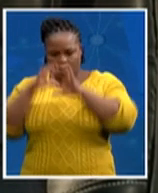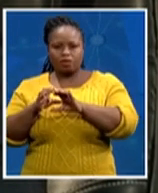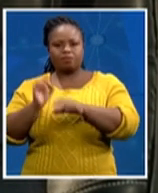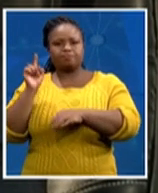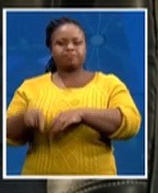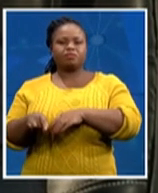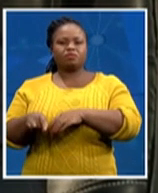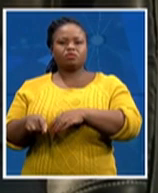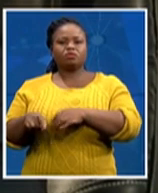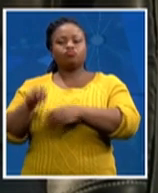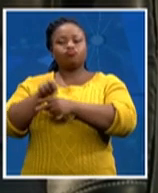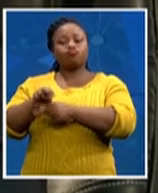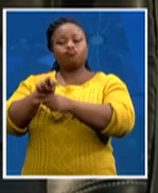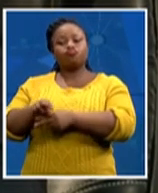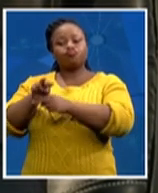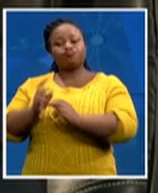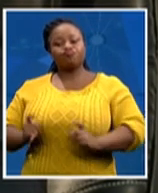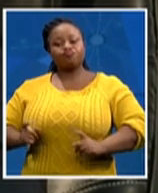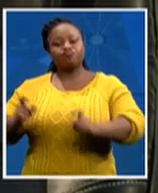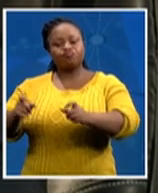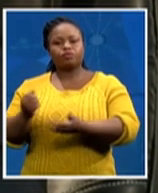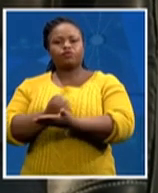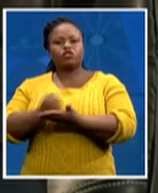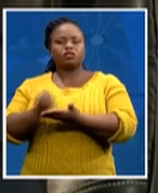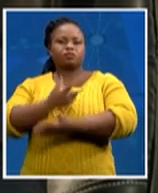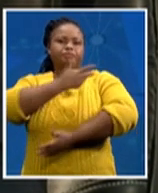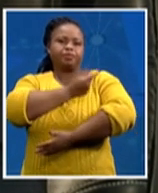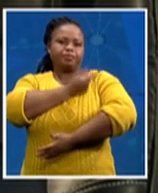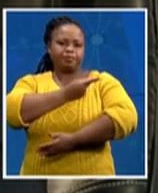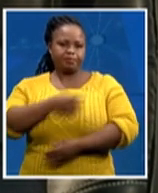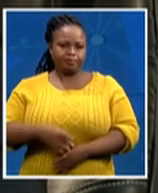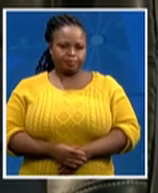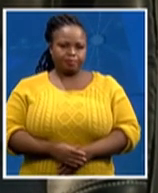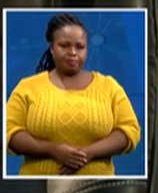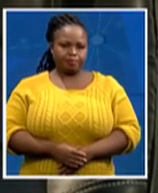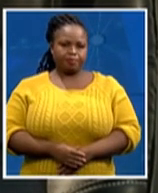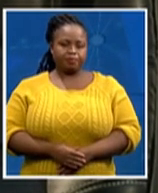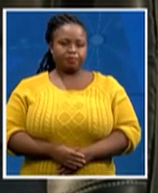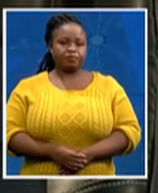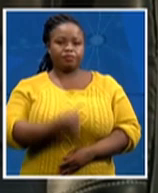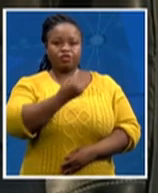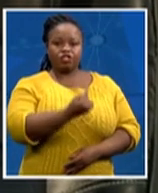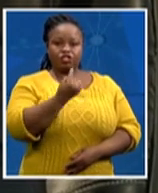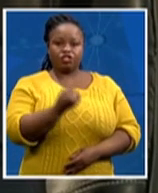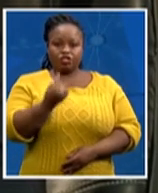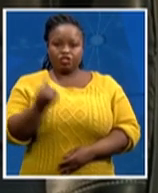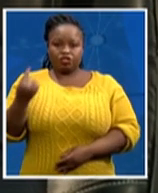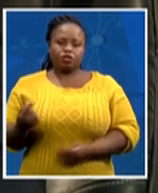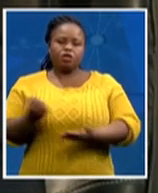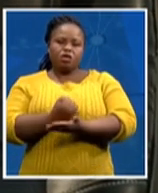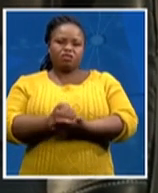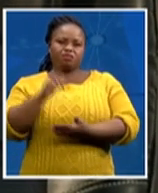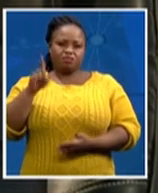facilitate registration for vaccines. Each one must register and each one must take